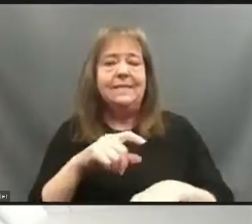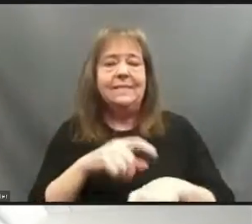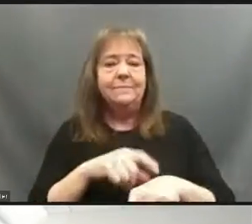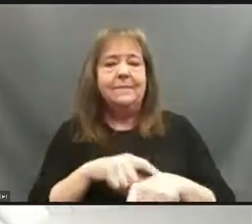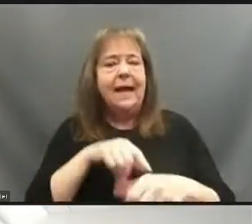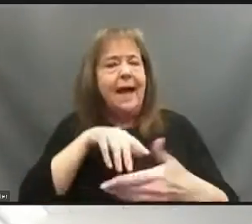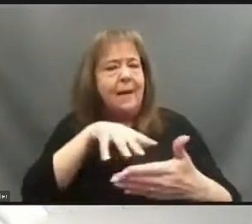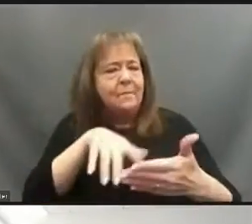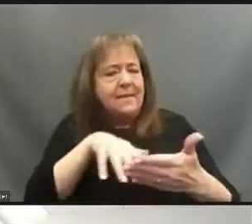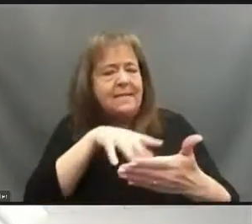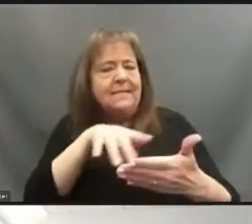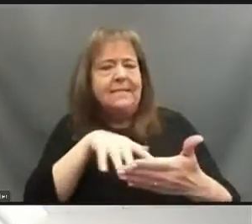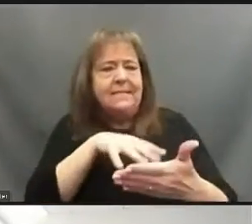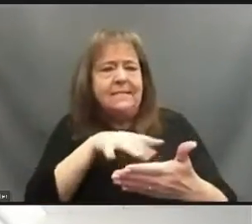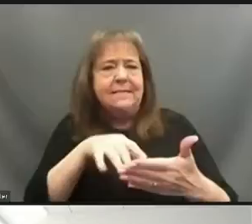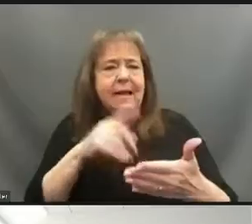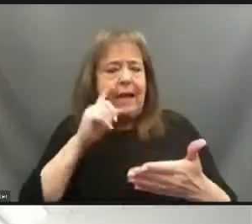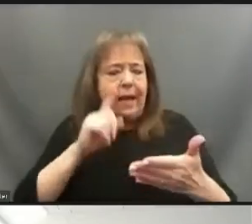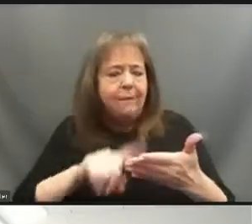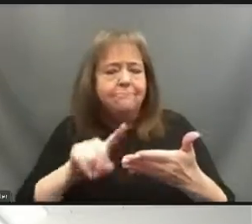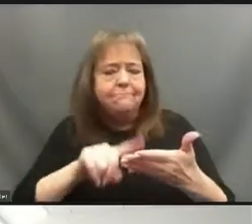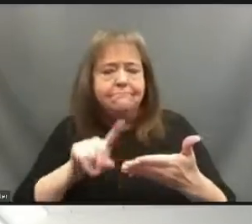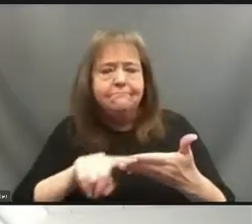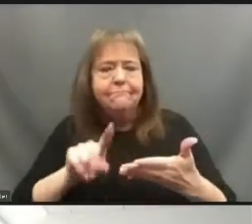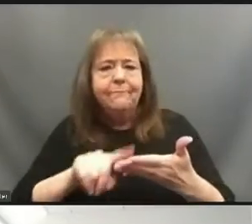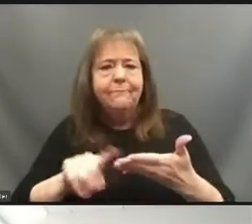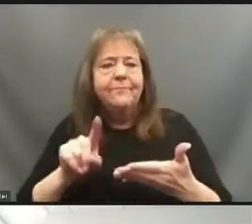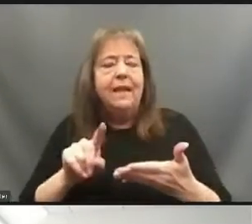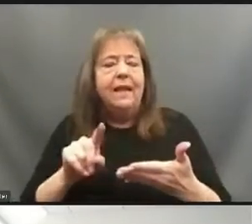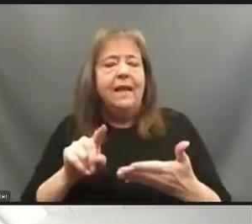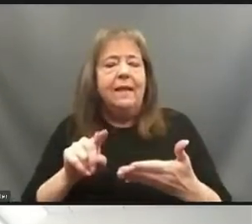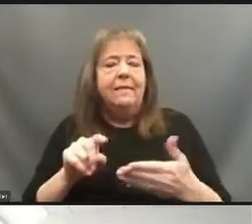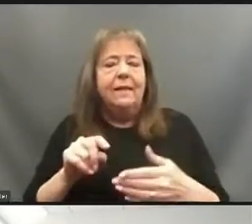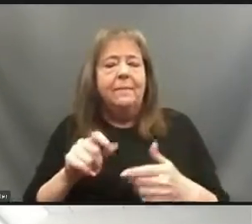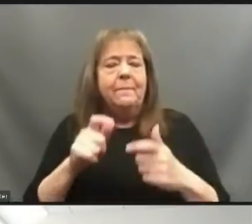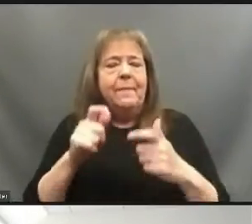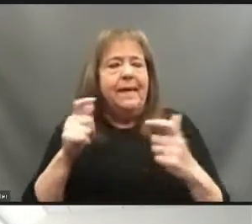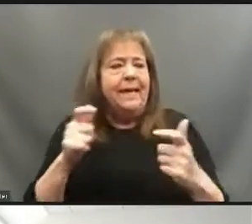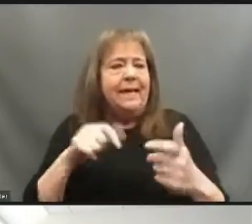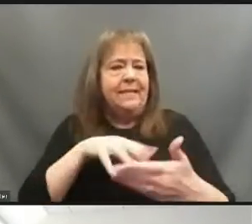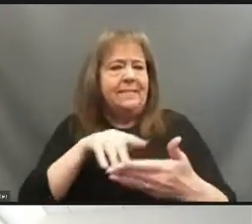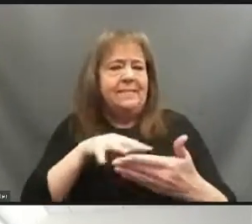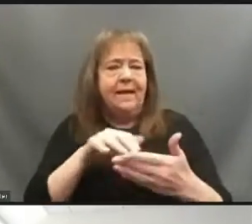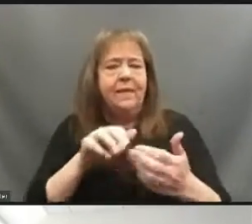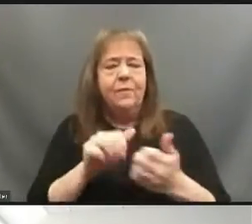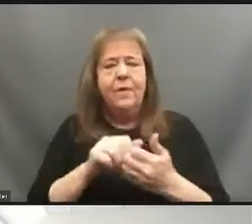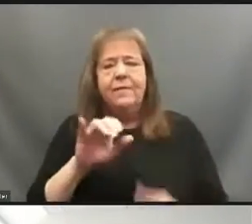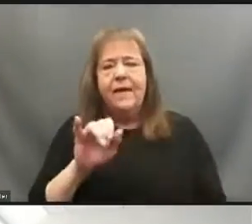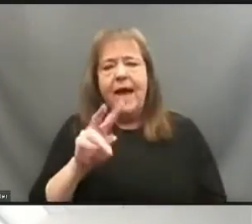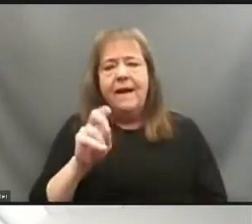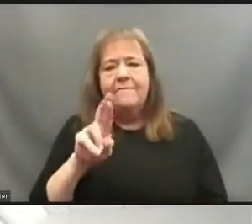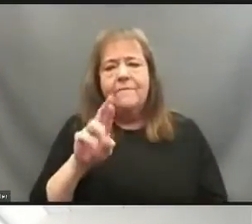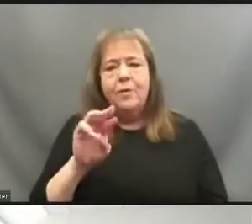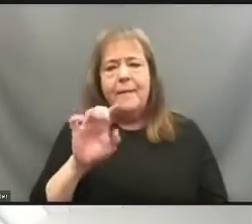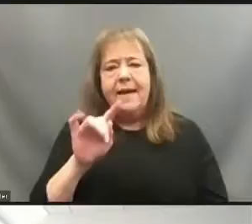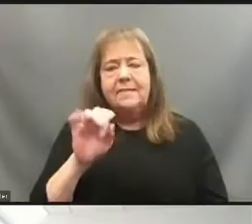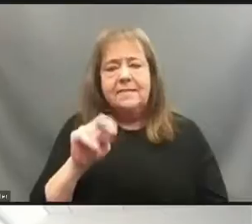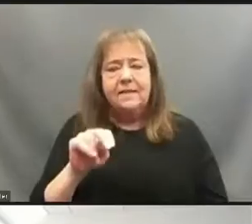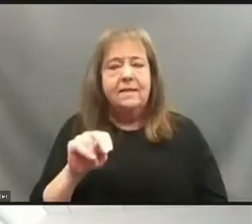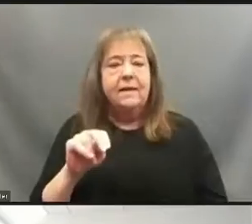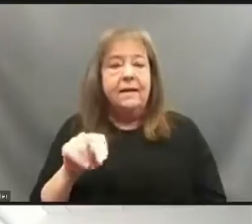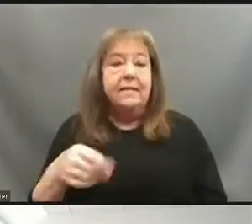and looking through the large meta-analysis that was done on ivermectin that has been